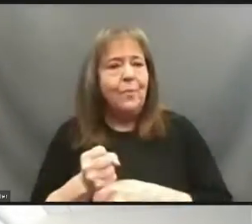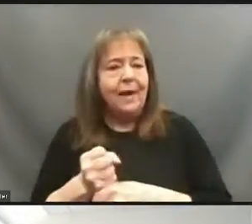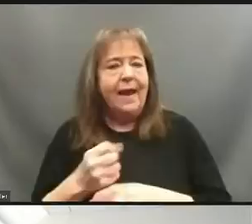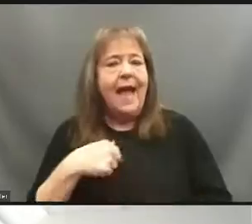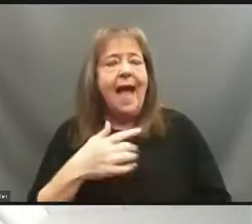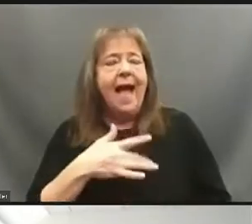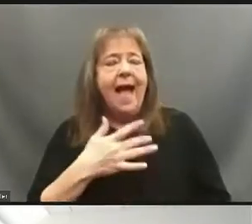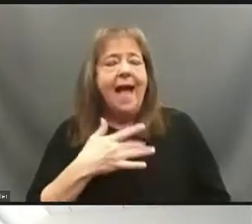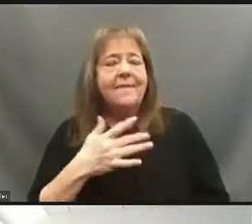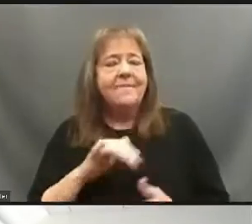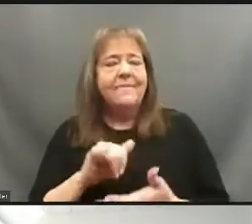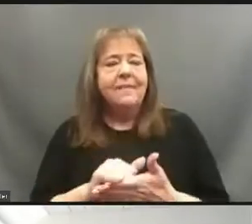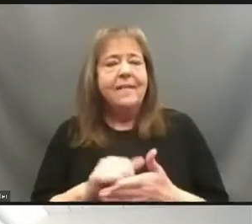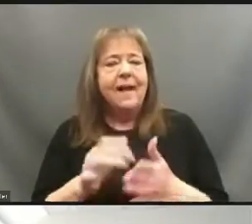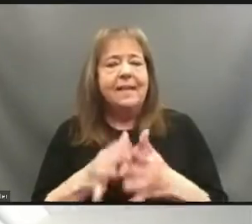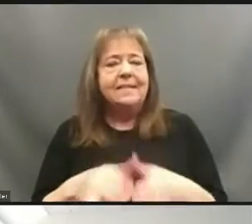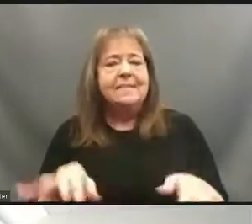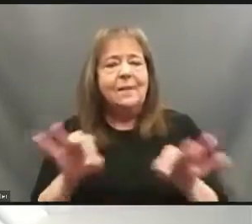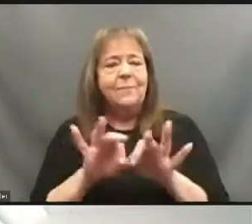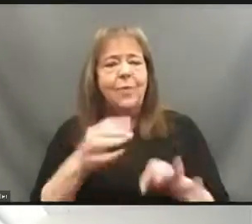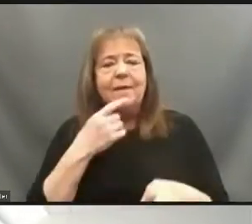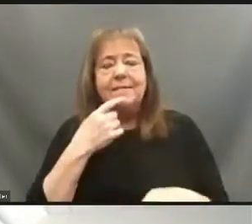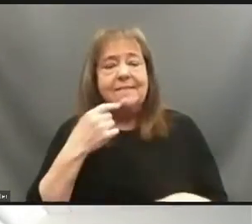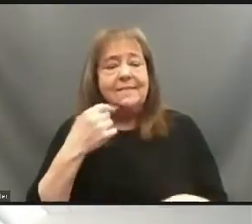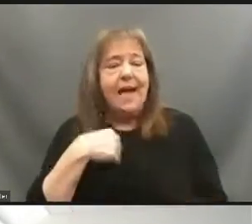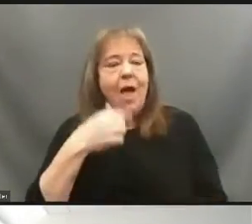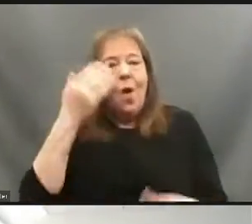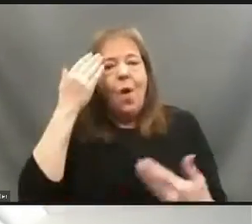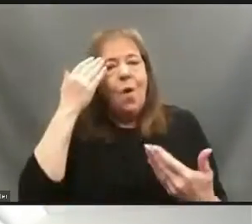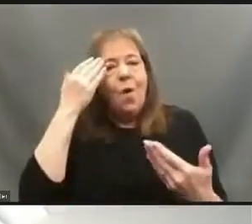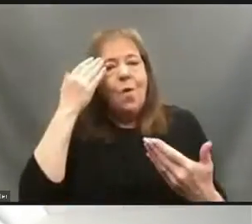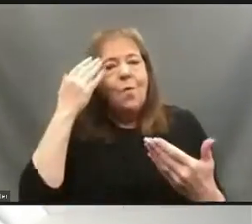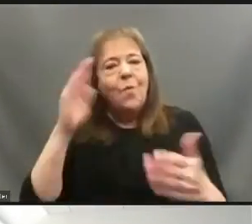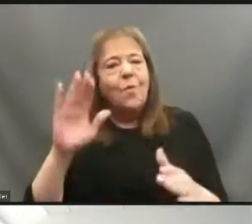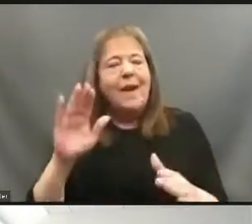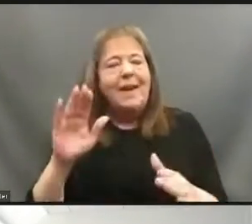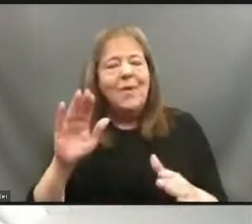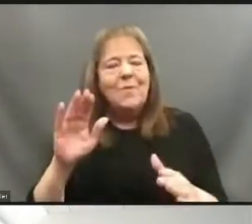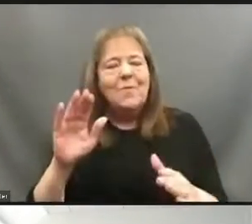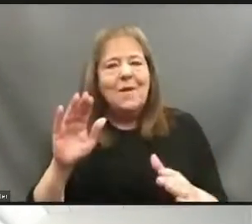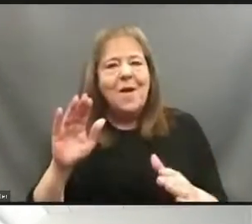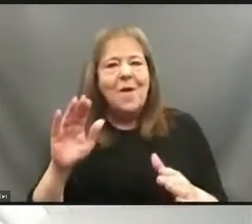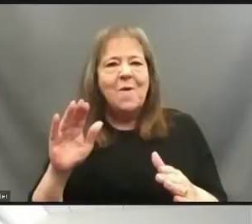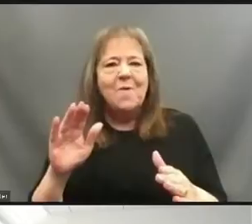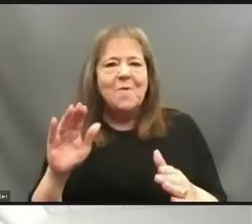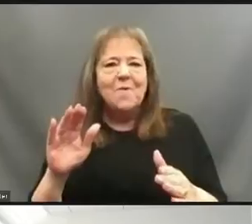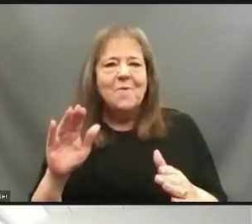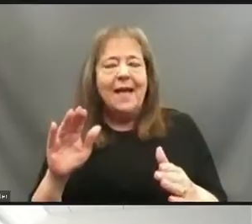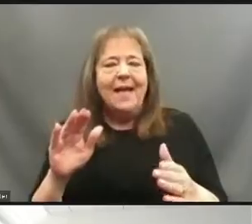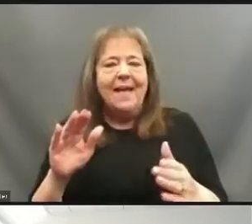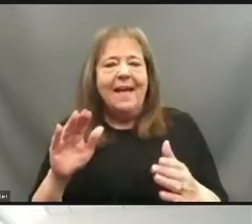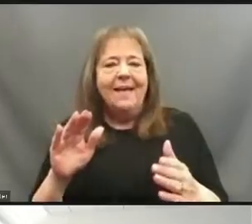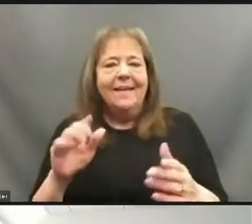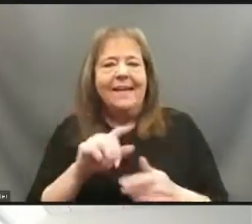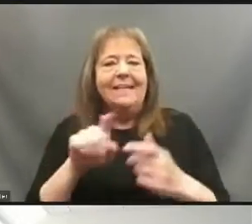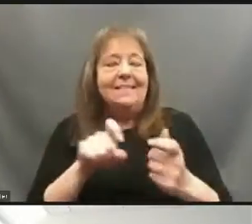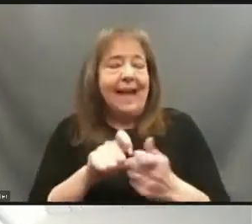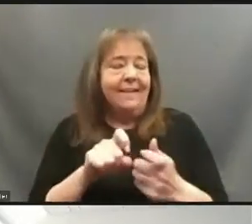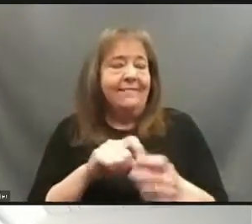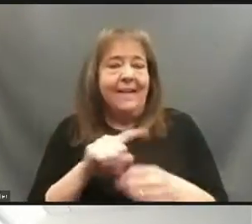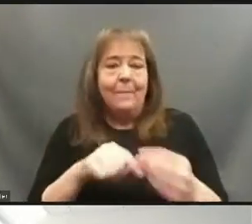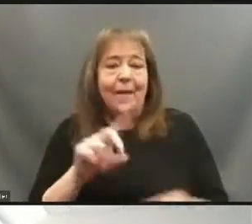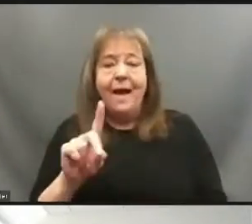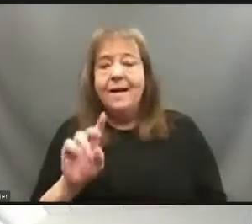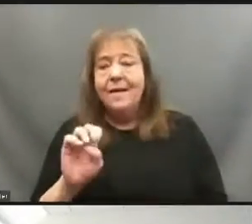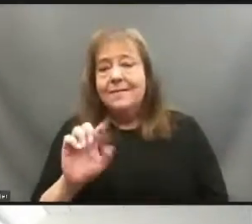to note that, again, we don't know what that number needed to treat is for folks that have Delta, because the studies